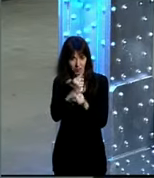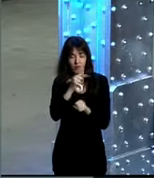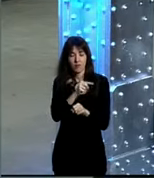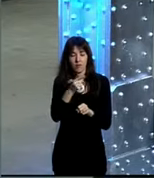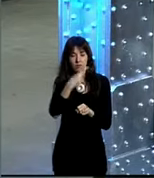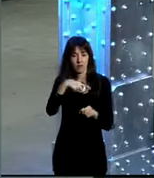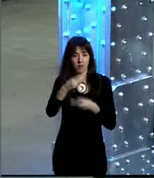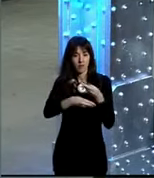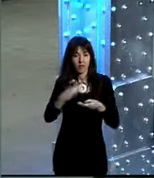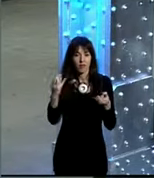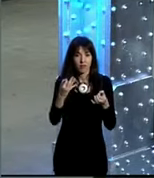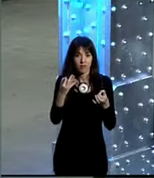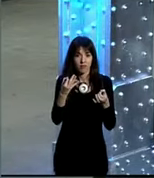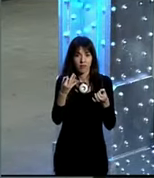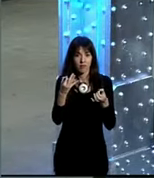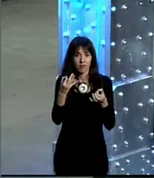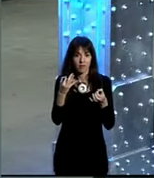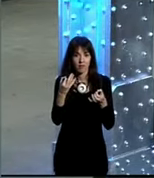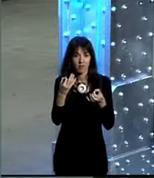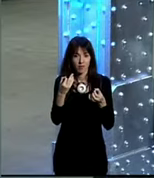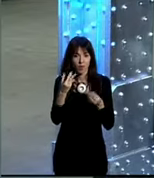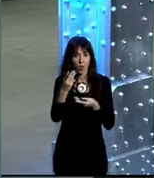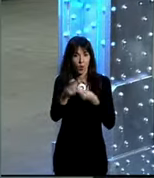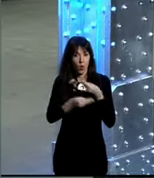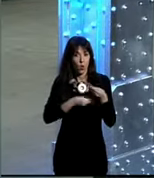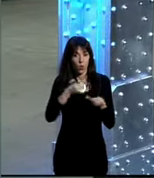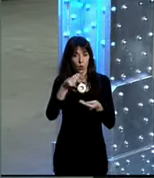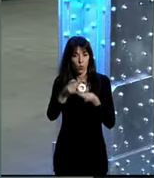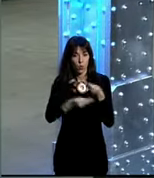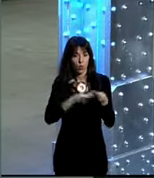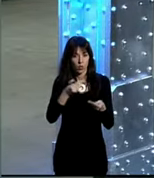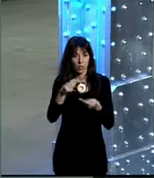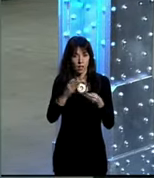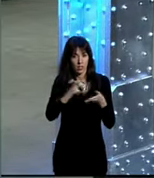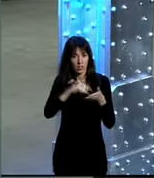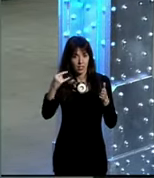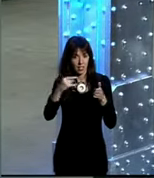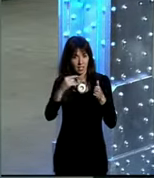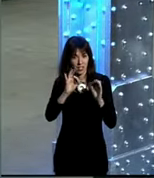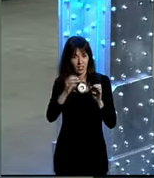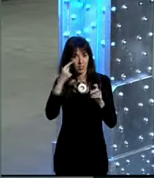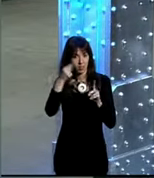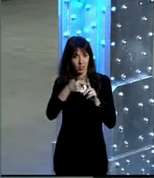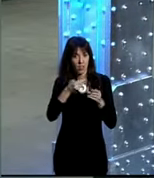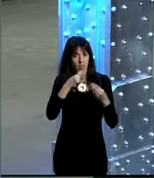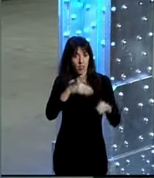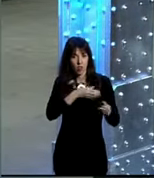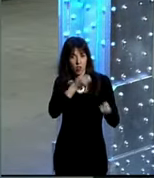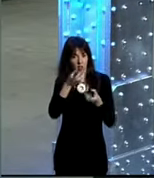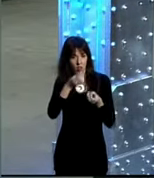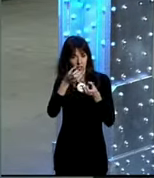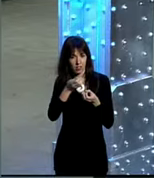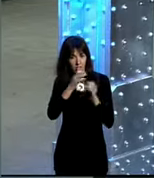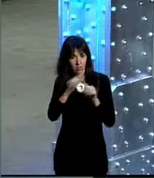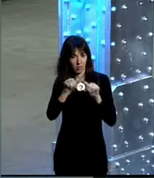using transmedia storytelling techniques, the story of the people of energy who once a year choose their ambassador